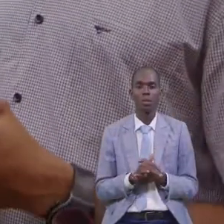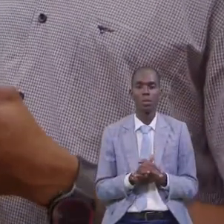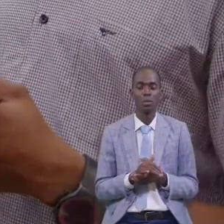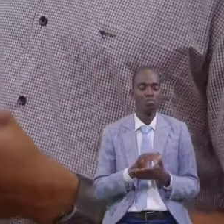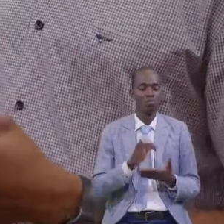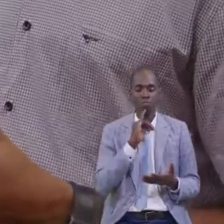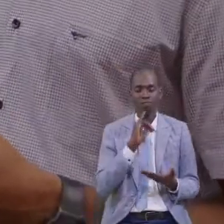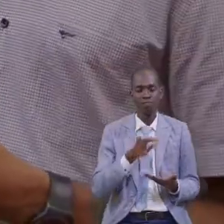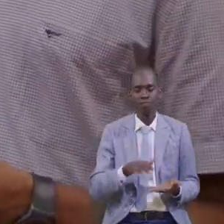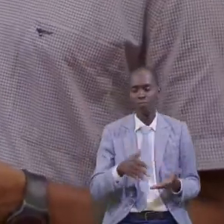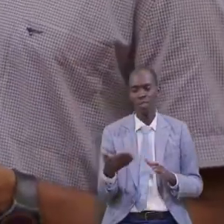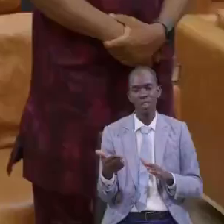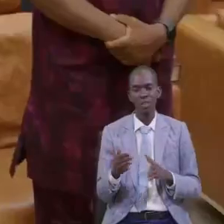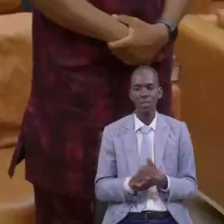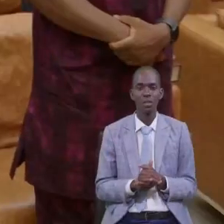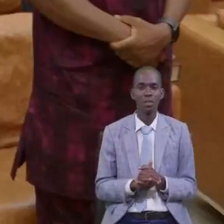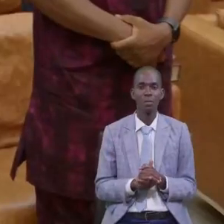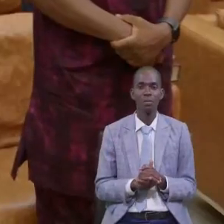Dead.